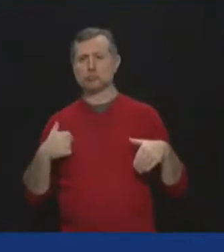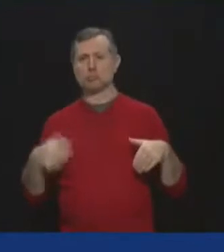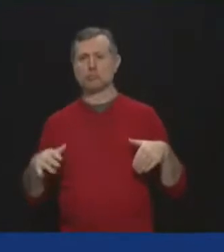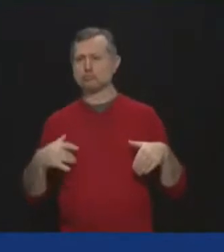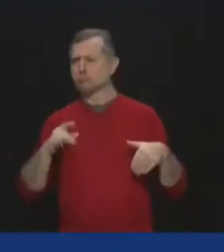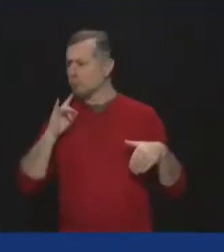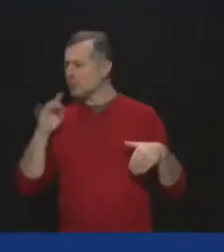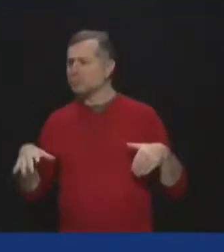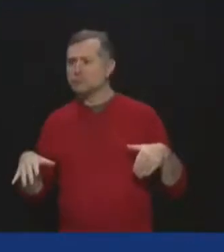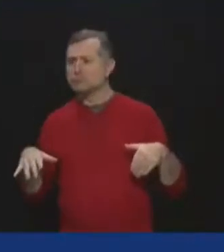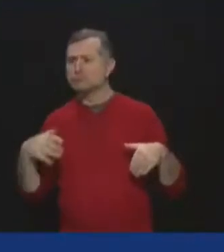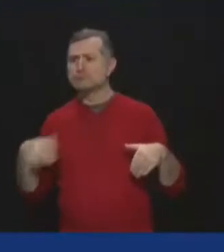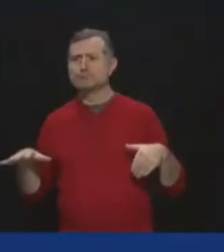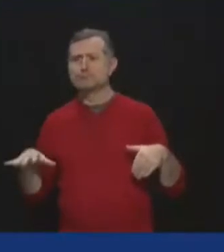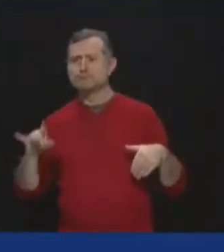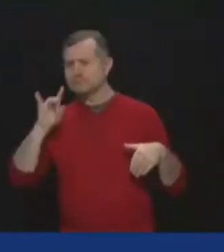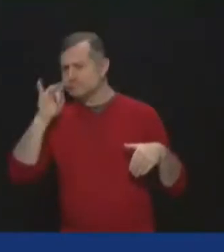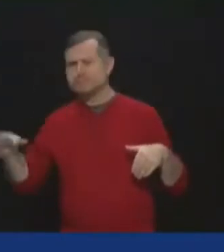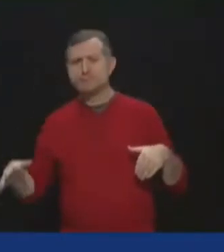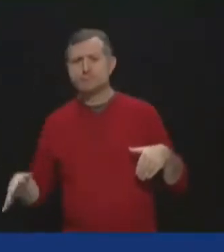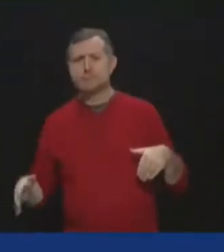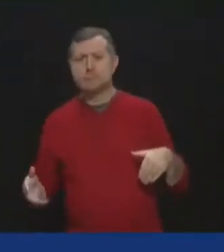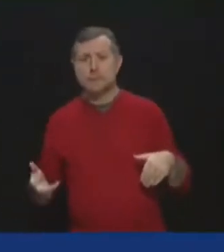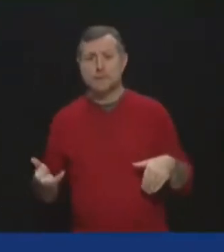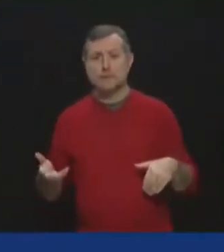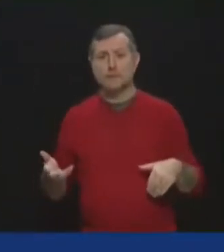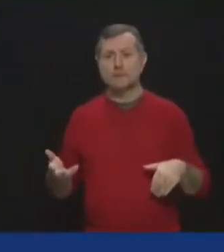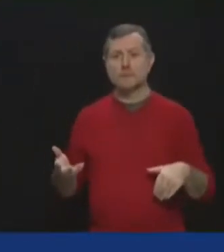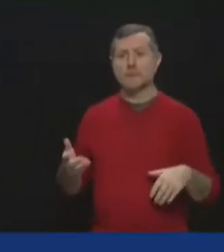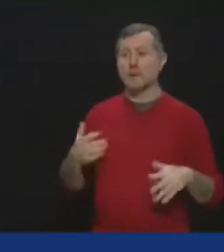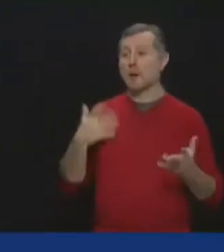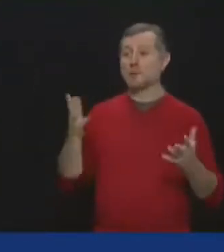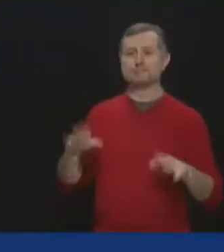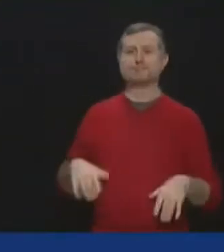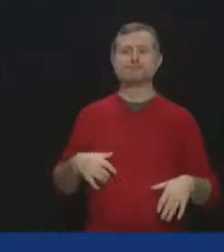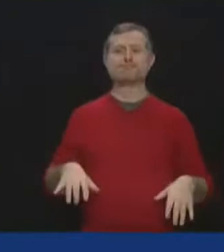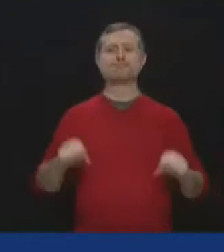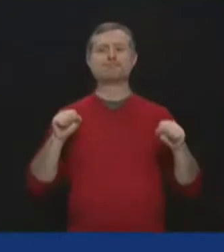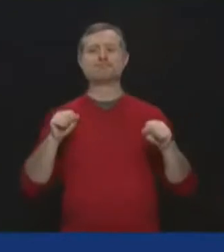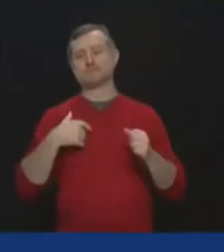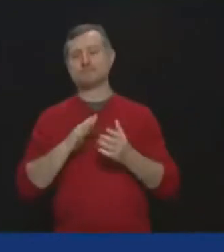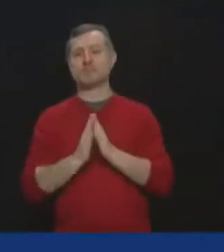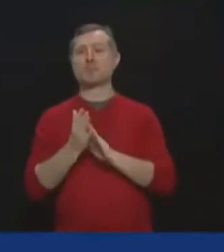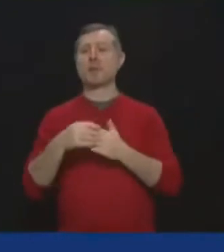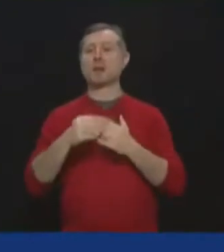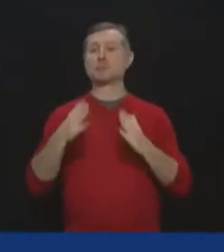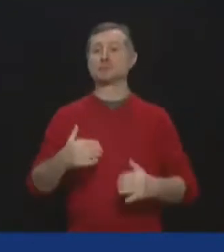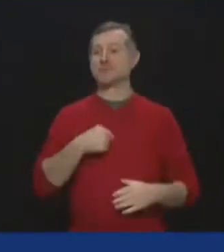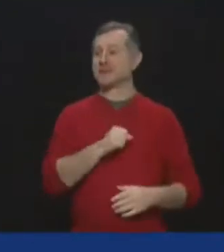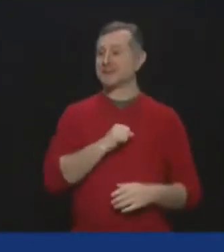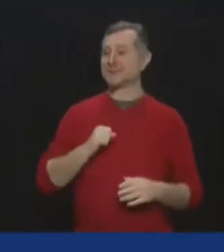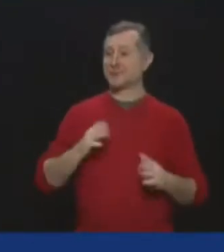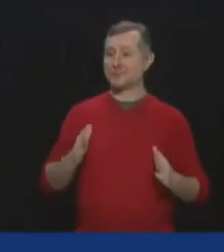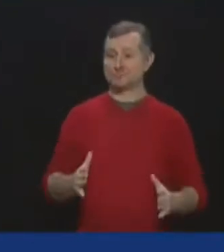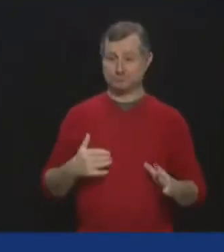When I had the privilege of taking on the leadership of this great Senate body,